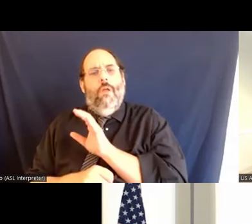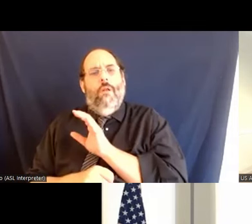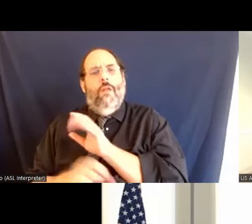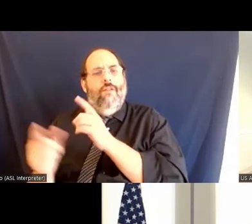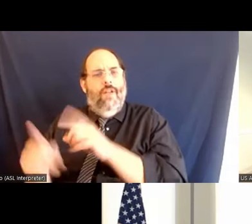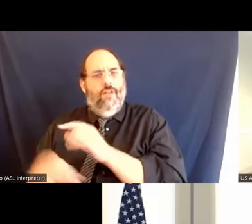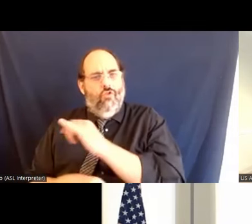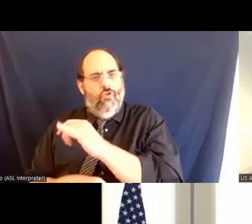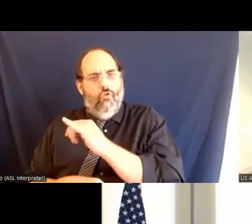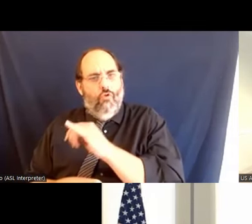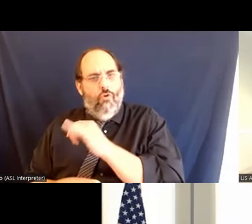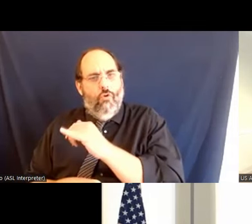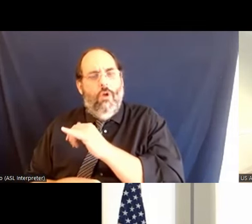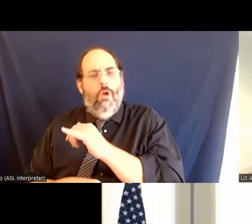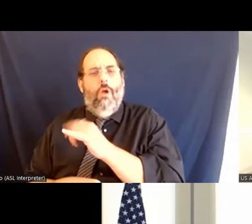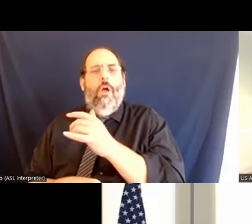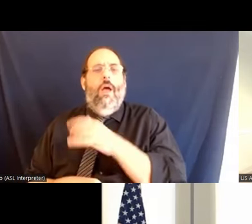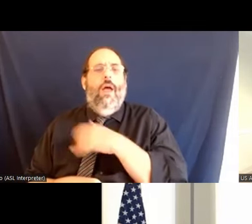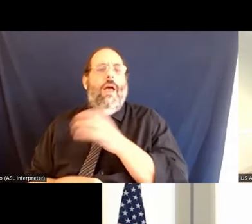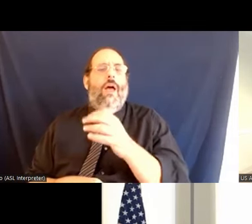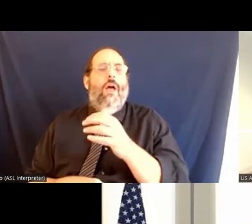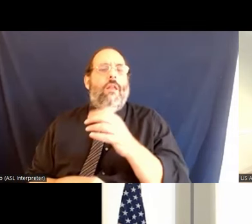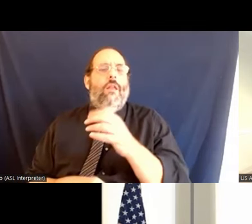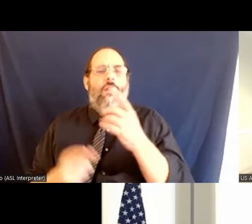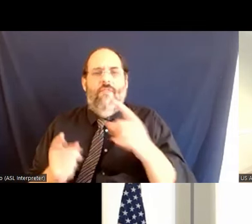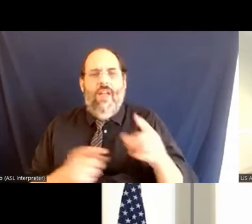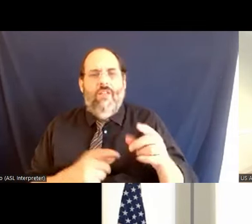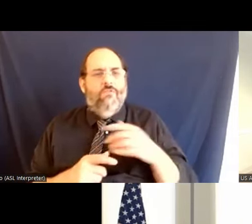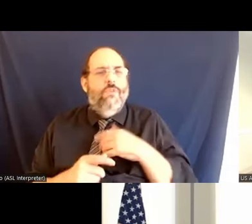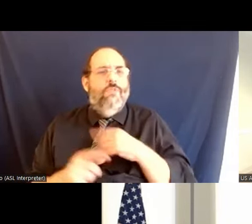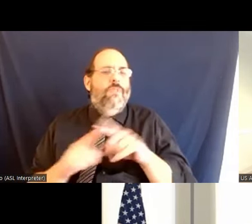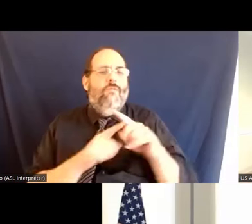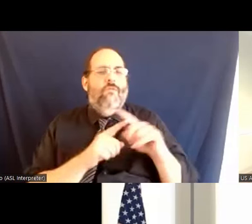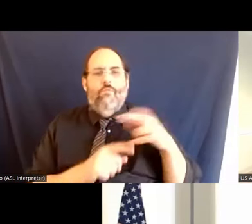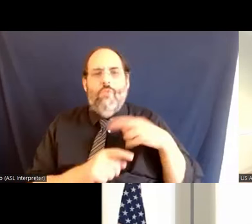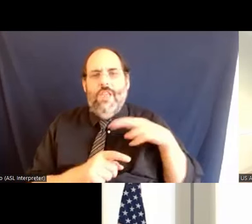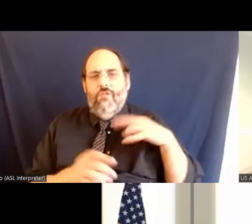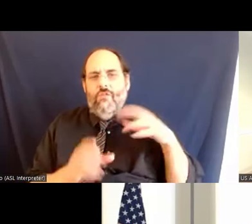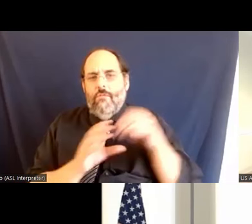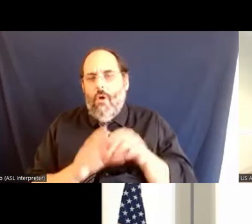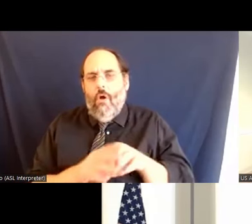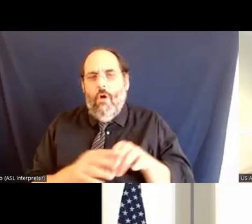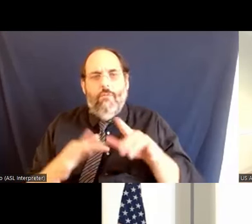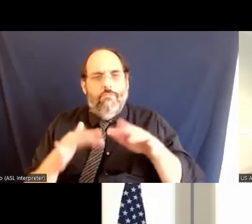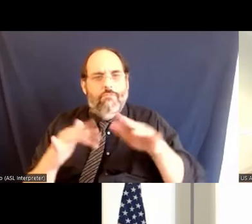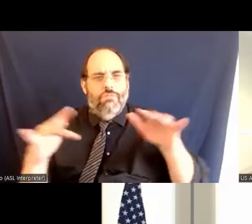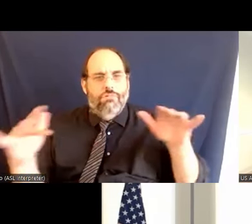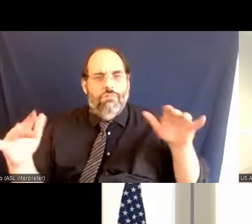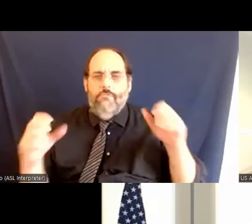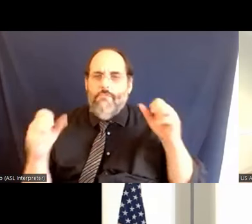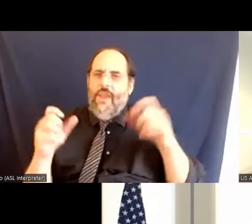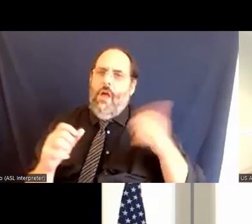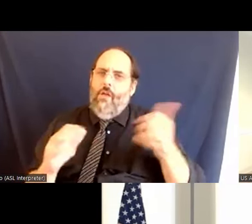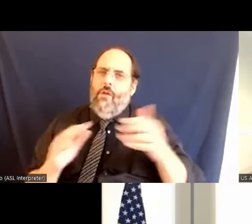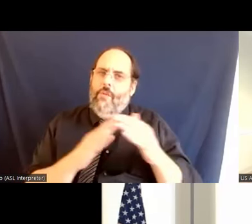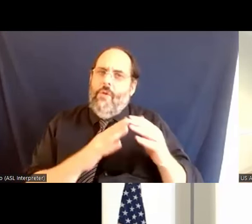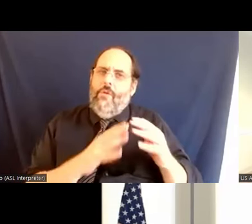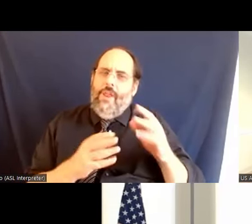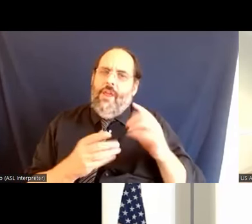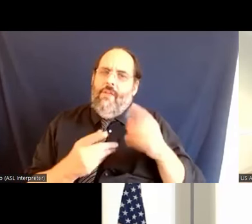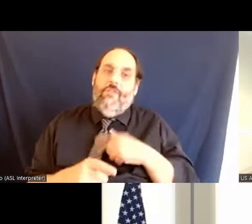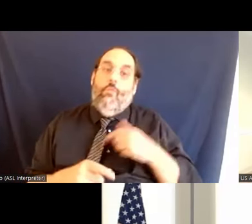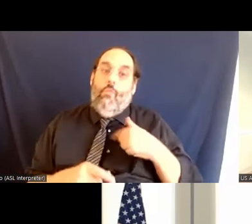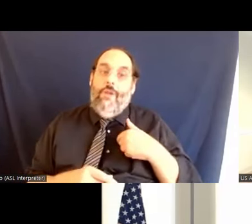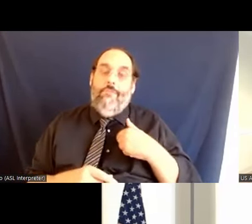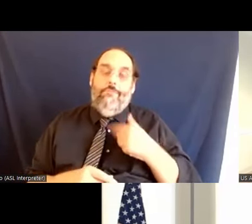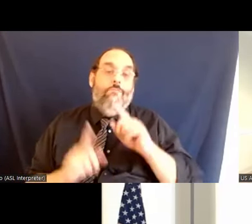events, interfaith events, and matters of that sort. And at dozens of other community engagement events that